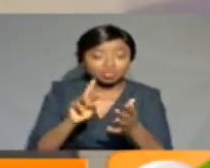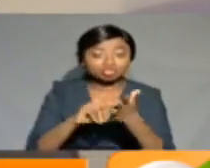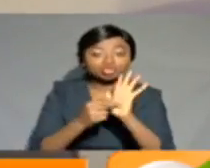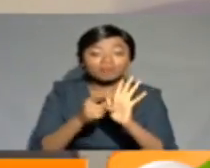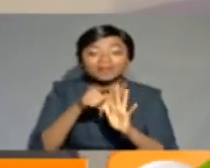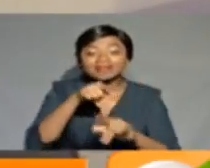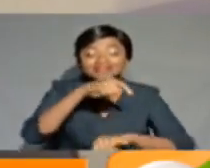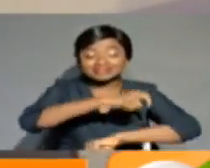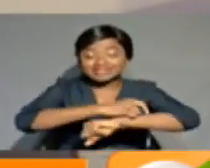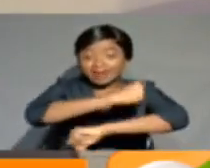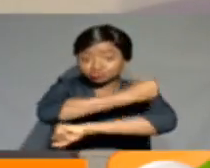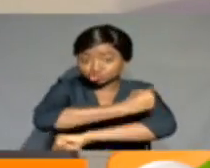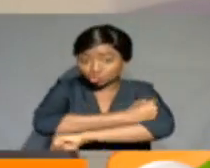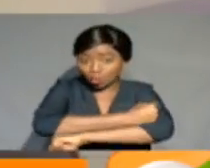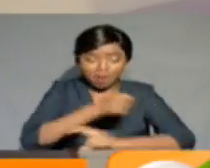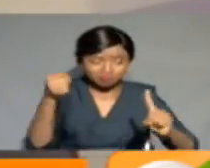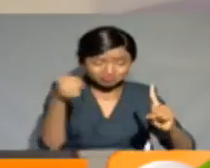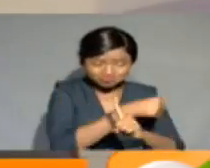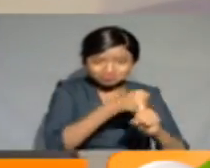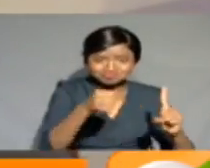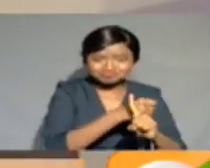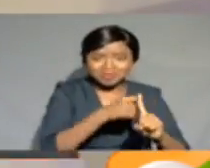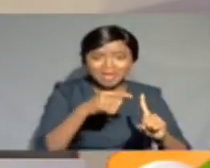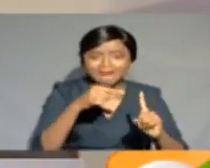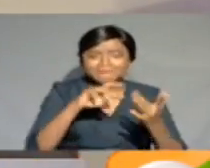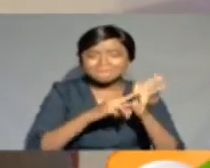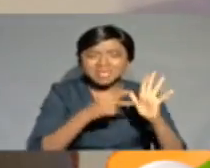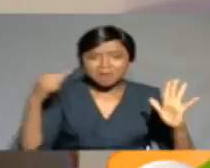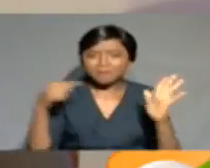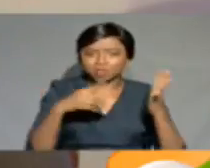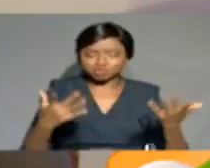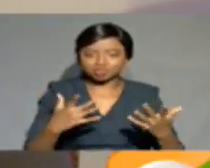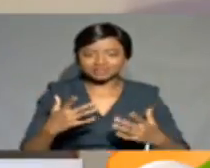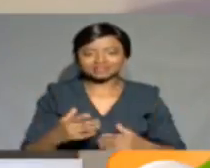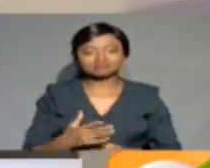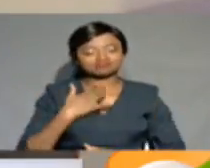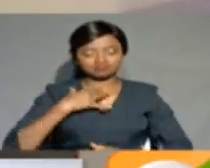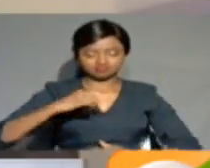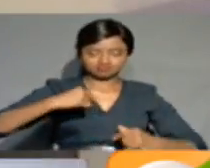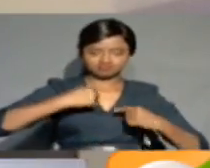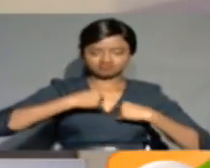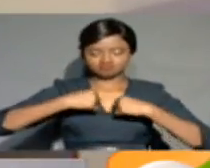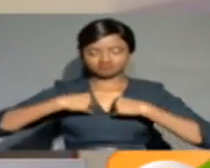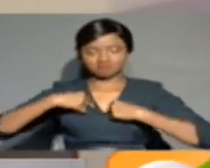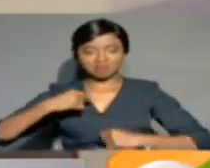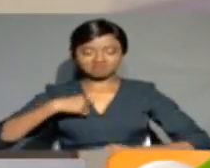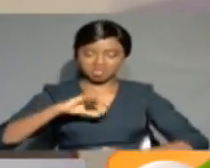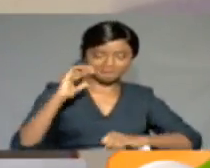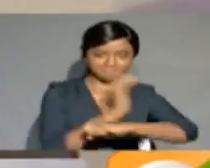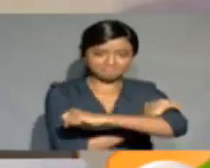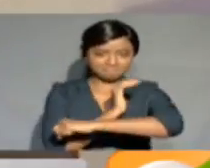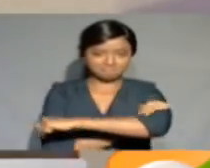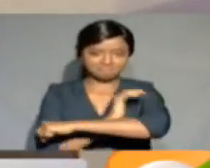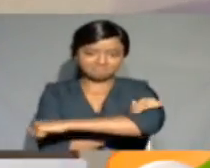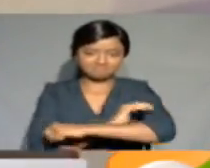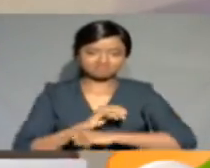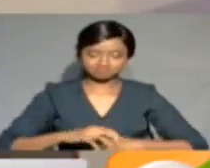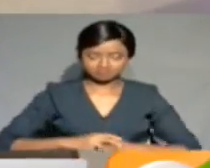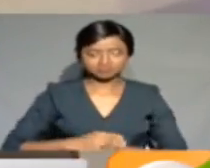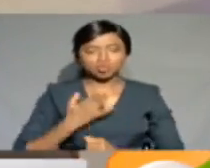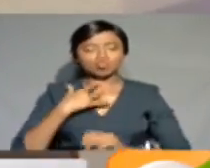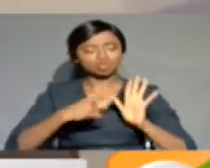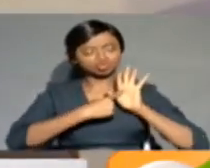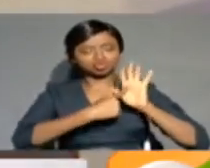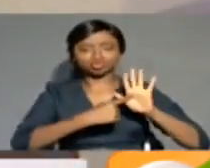game. Like we've had one of the people say they were bullied by prefects. And so it is a power game. They want